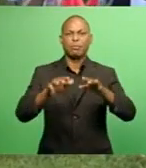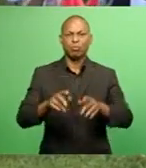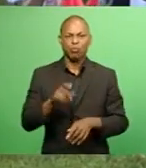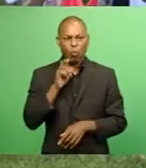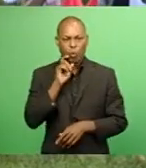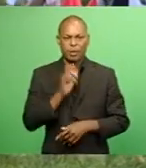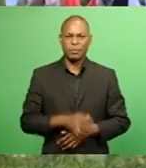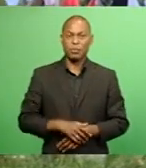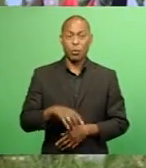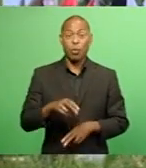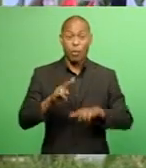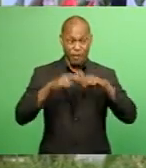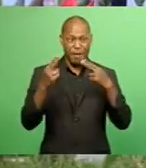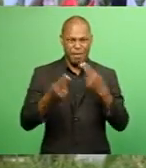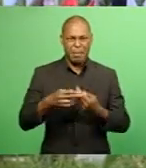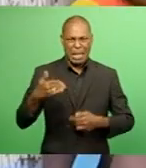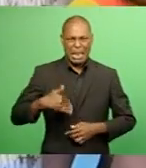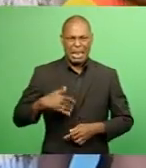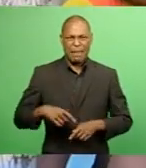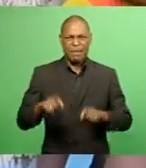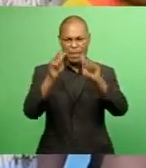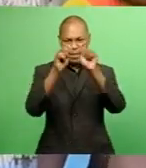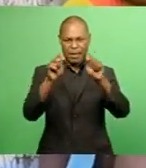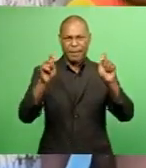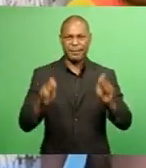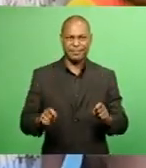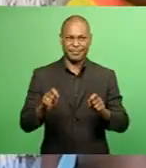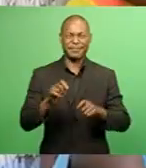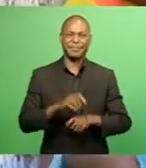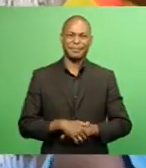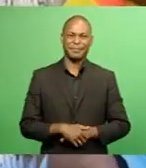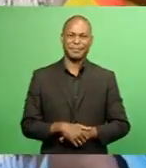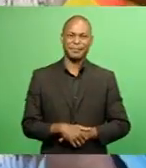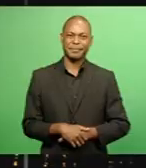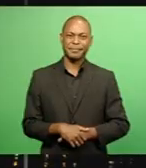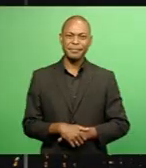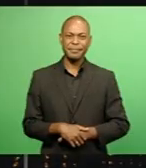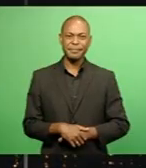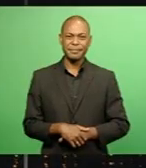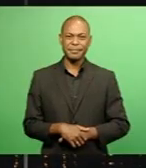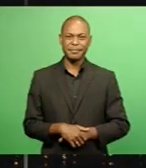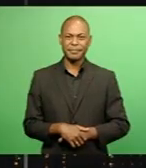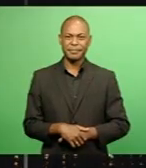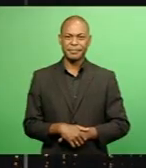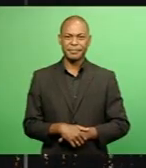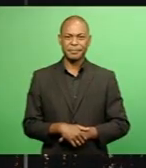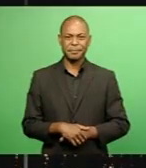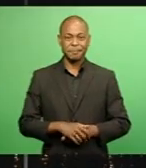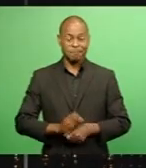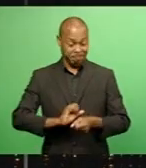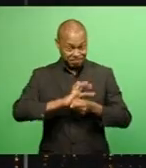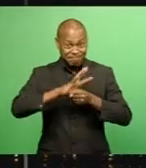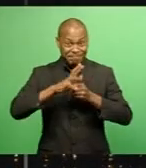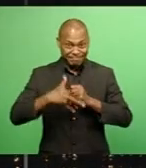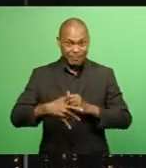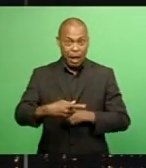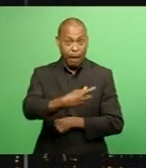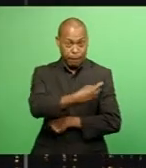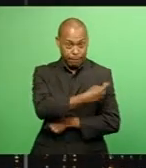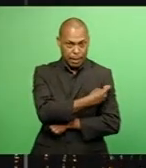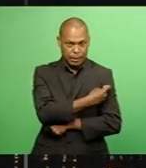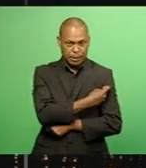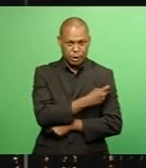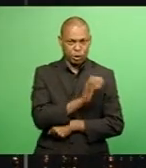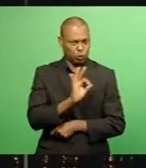families are still living in tents to date. Eleanor Turangeview, FBC News. The COVID-19 vaccine will not